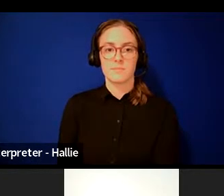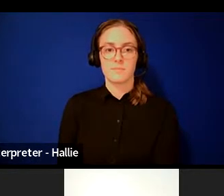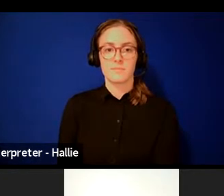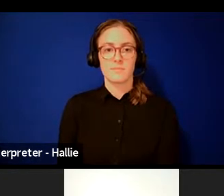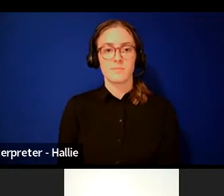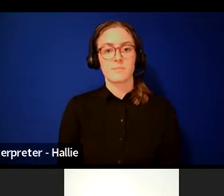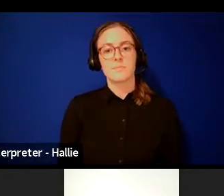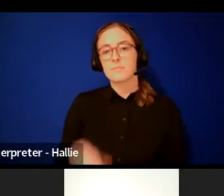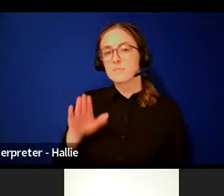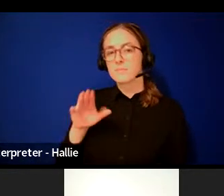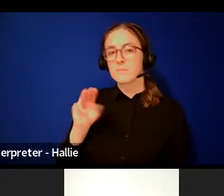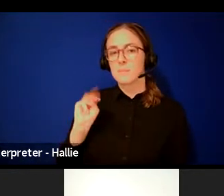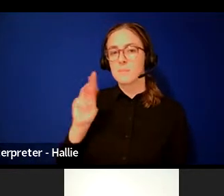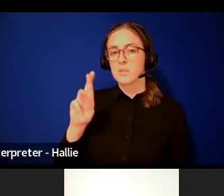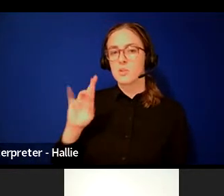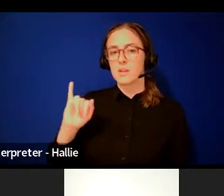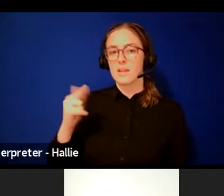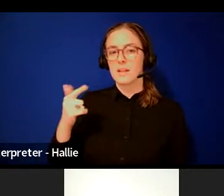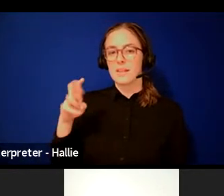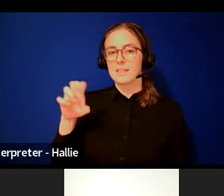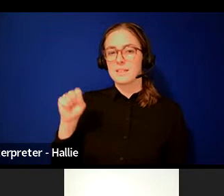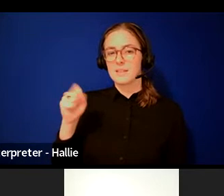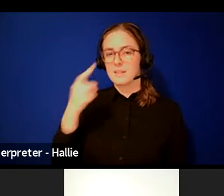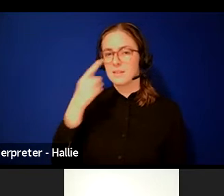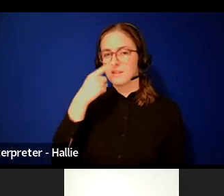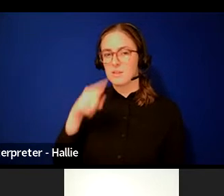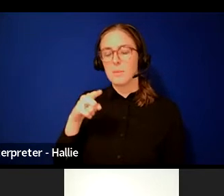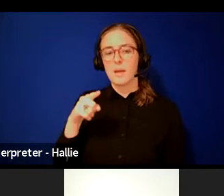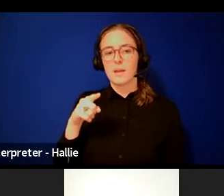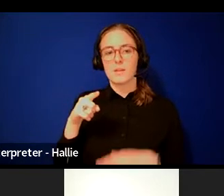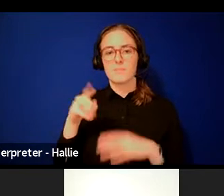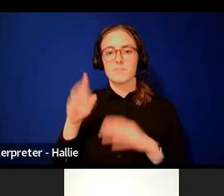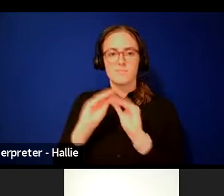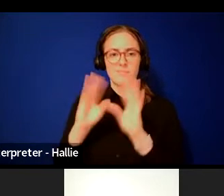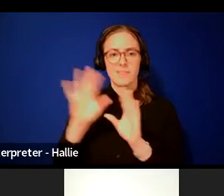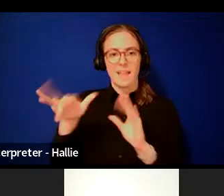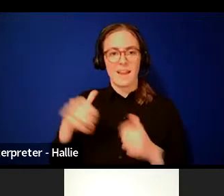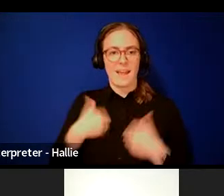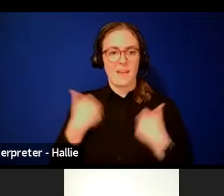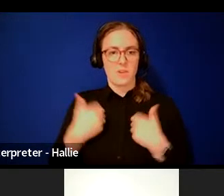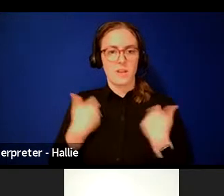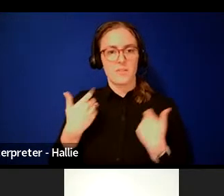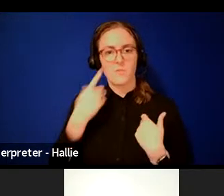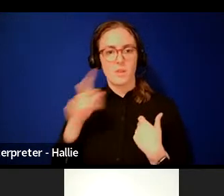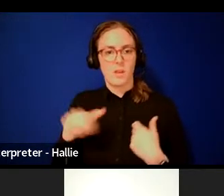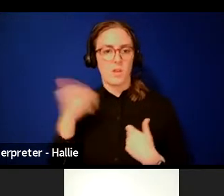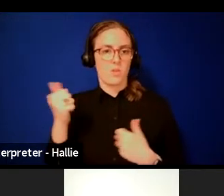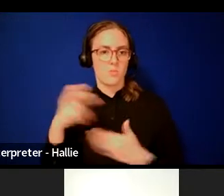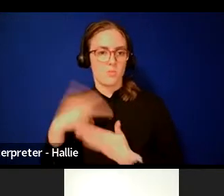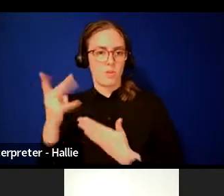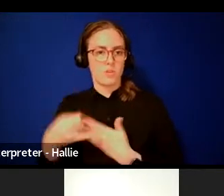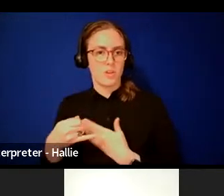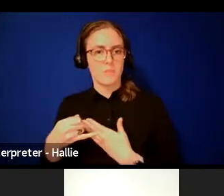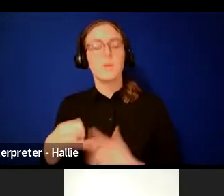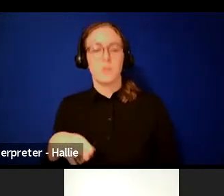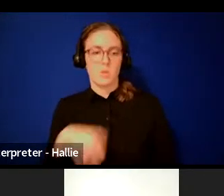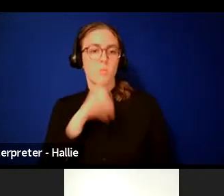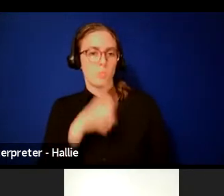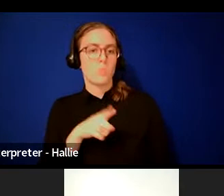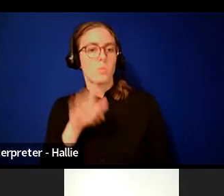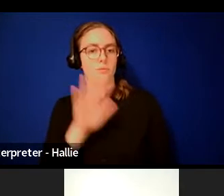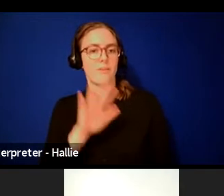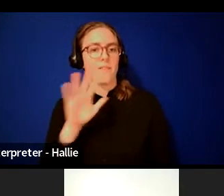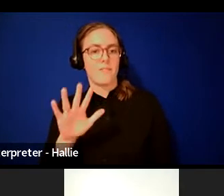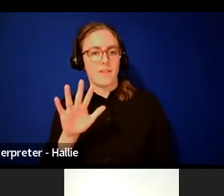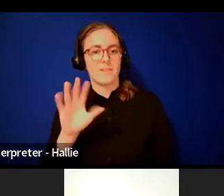Mr. Iglesias, can you confirm the address for the streetscape project that you were also referencing? Sure. It is 550